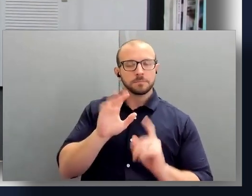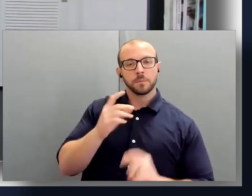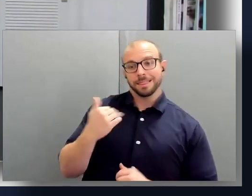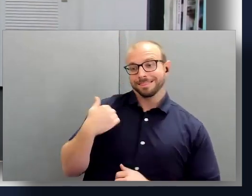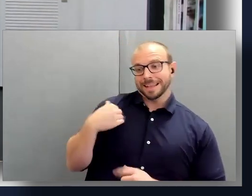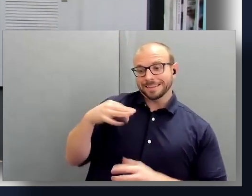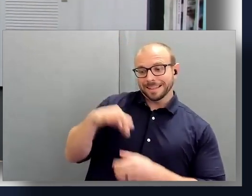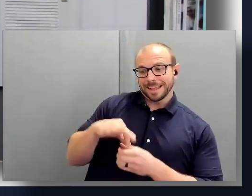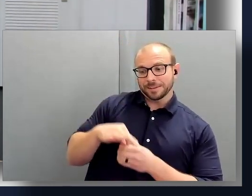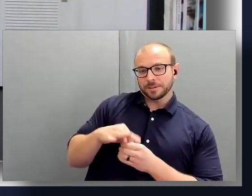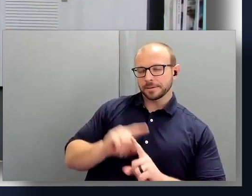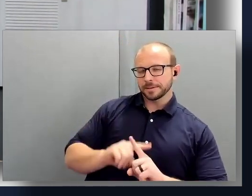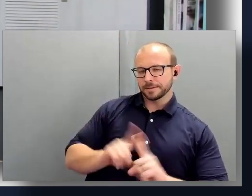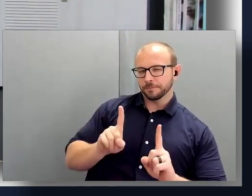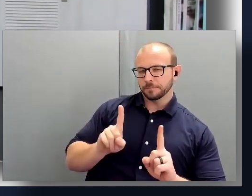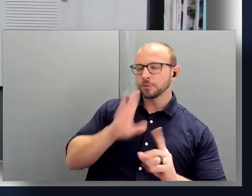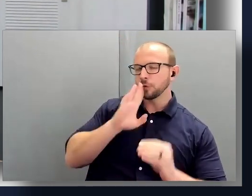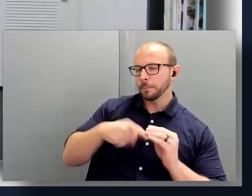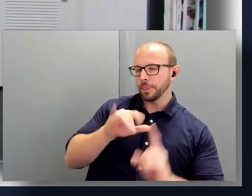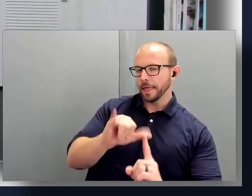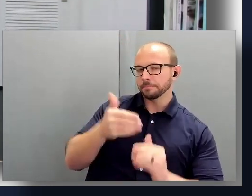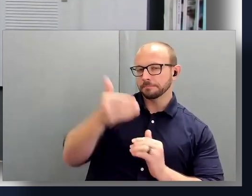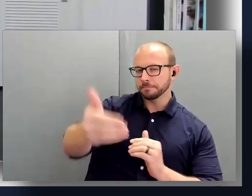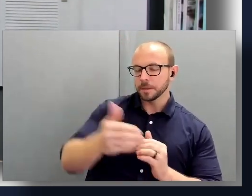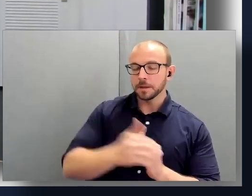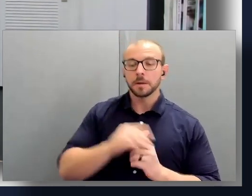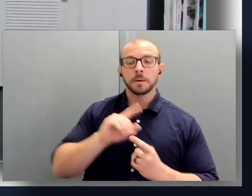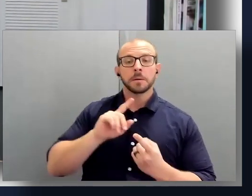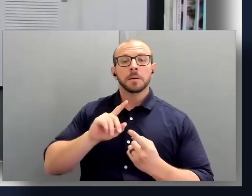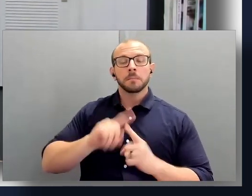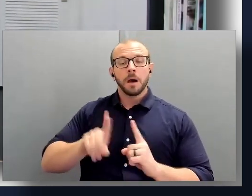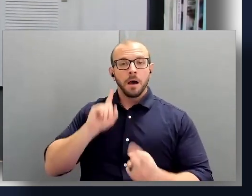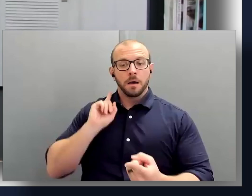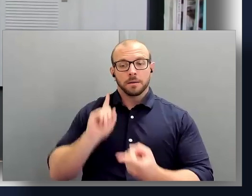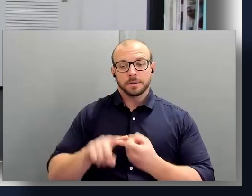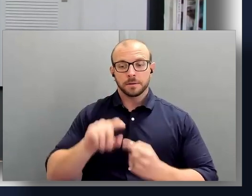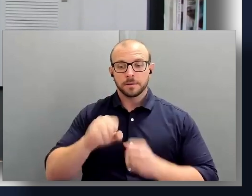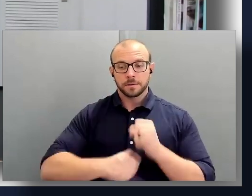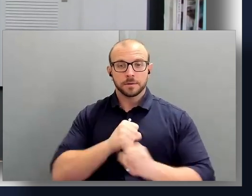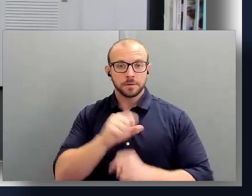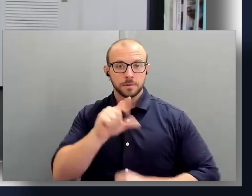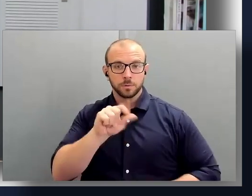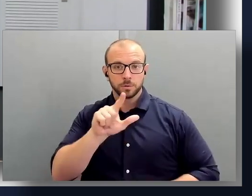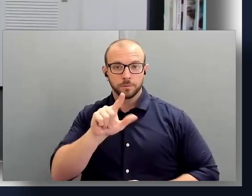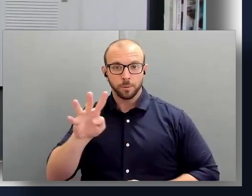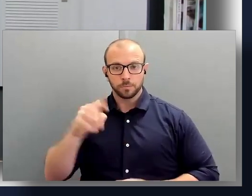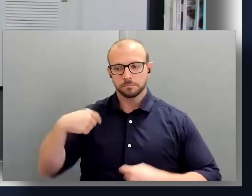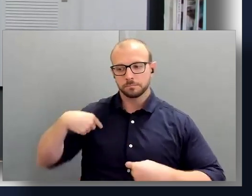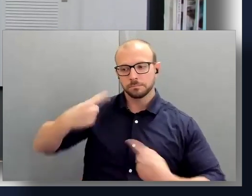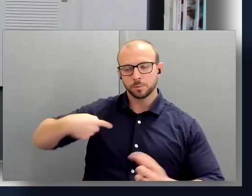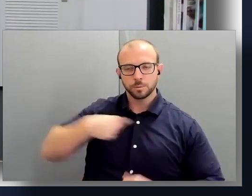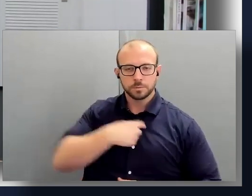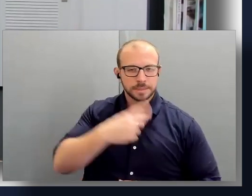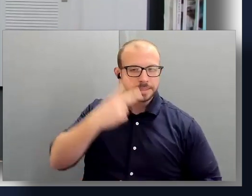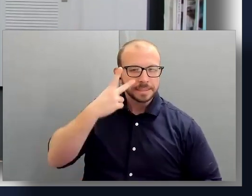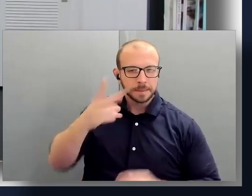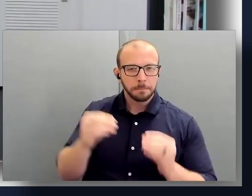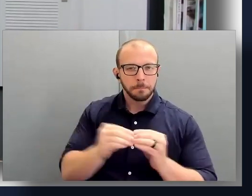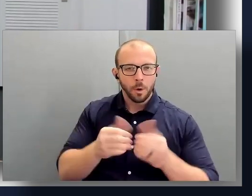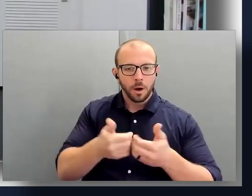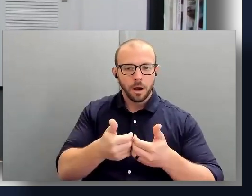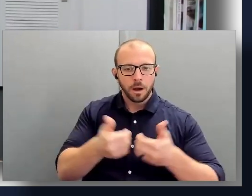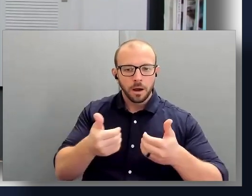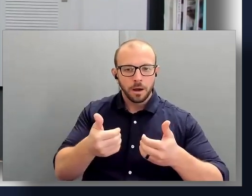this last election. I'll talk about that in a second. But until 2024, we have been seeing an